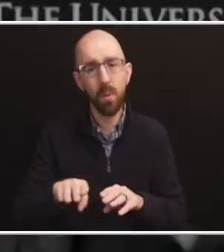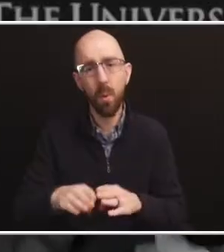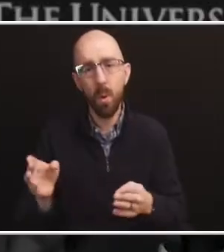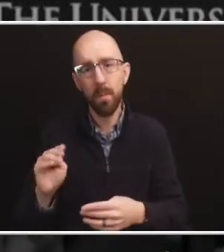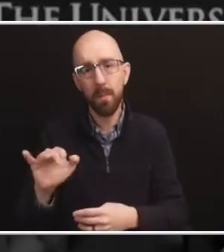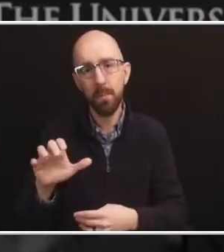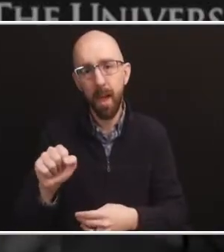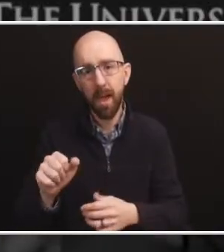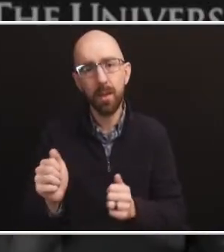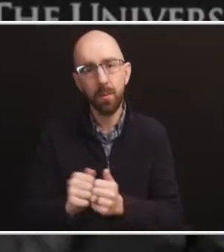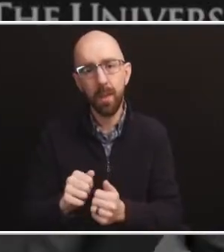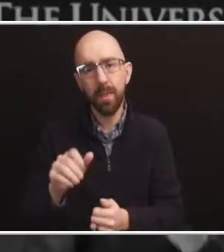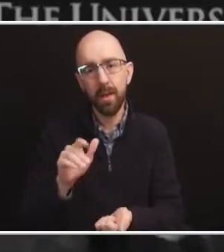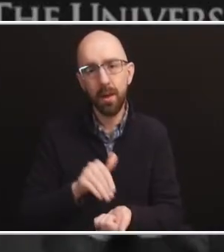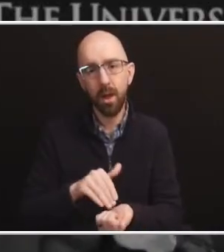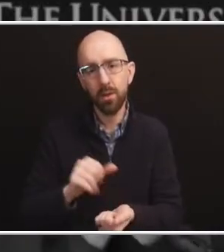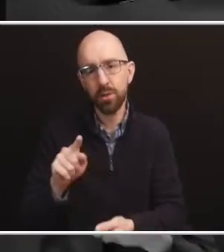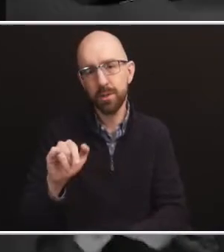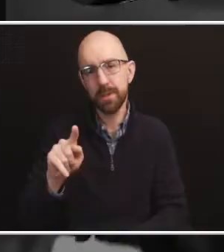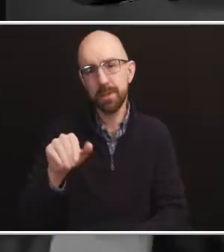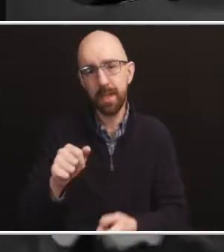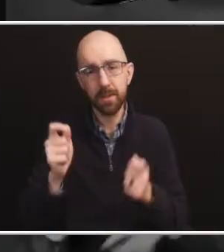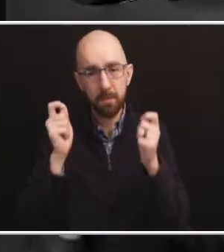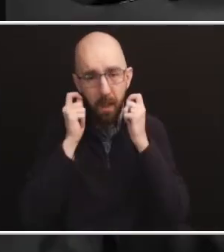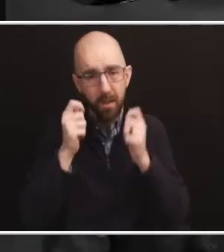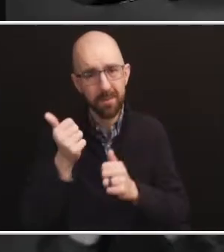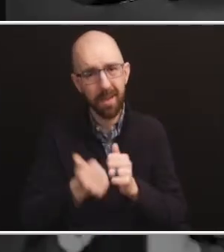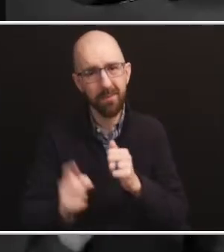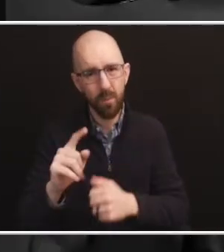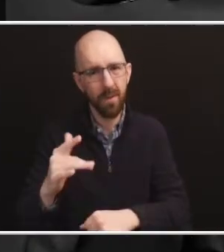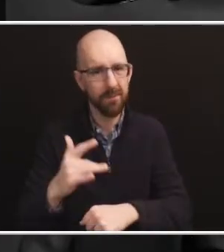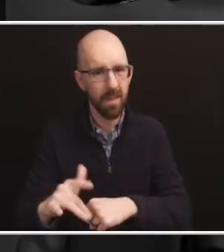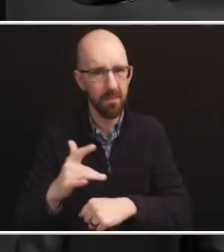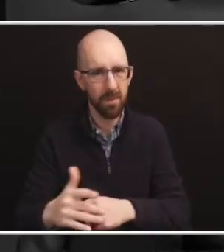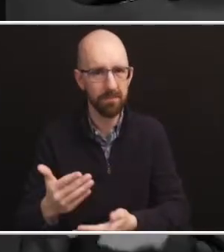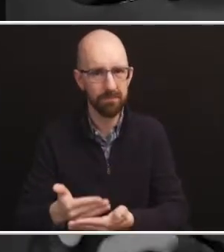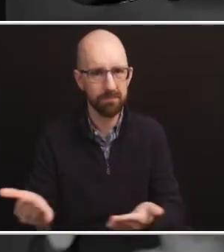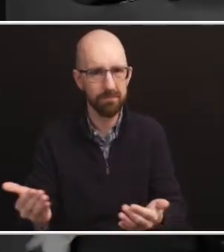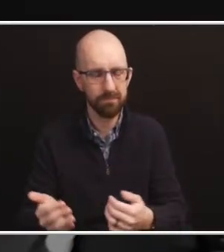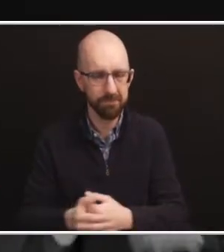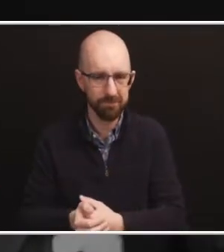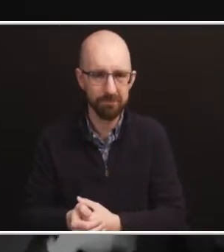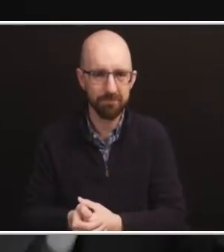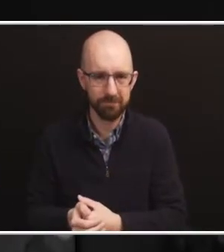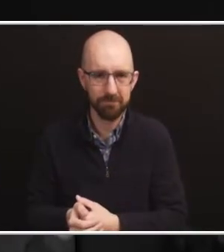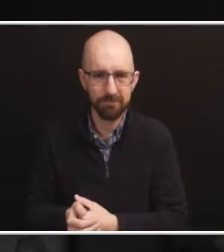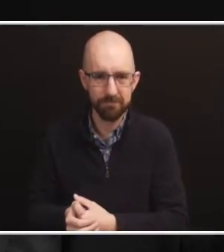podcast. Now everywhere podcasts are available.